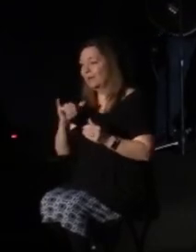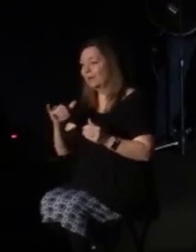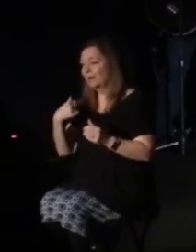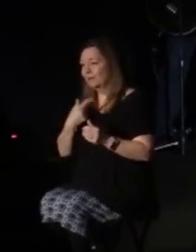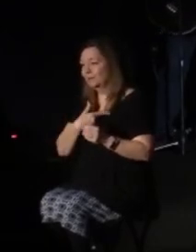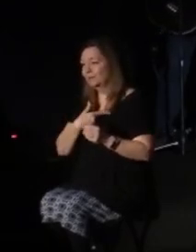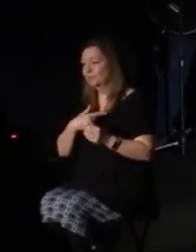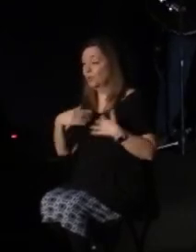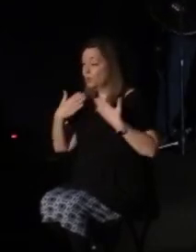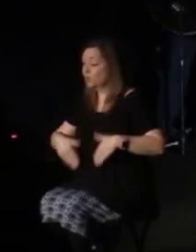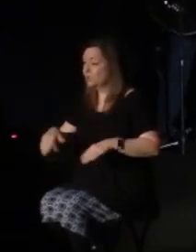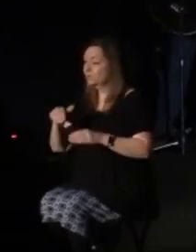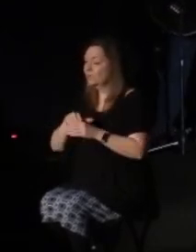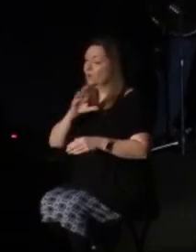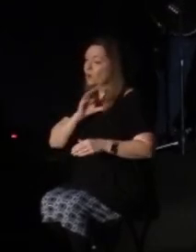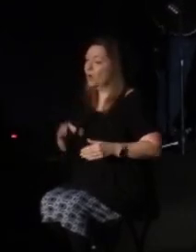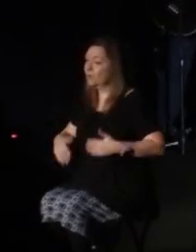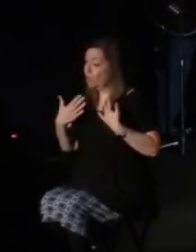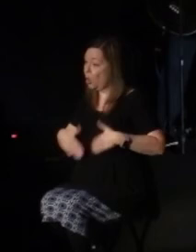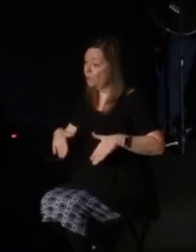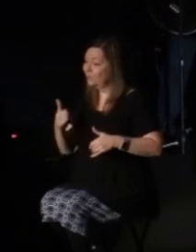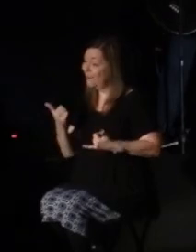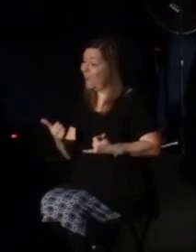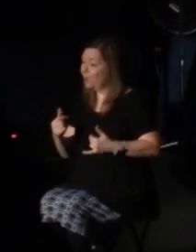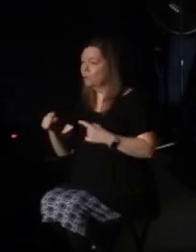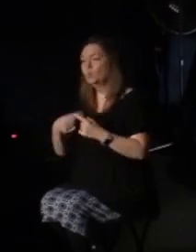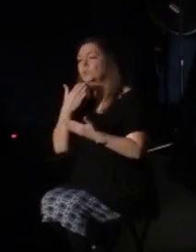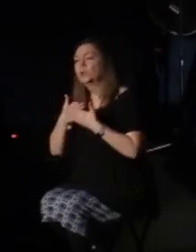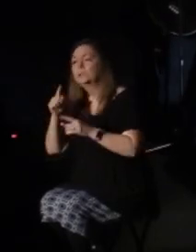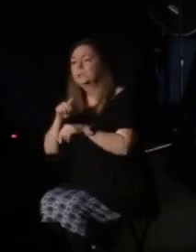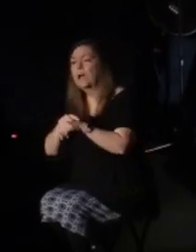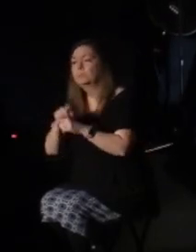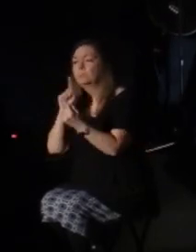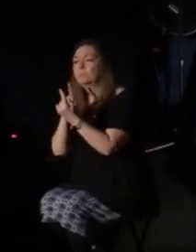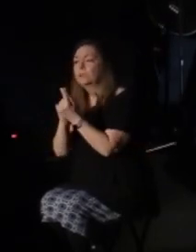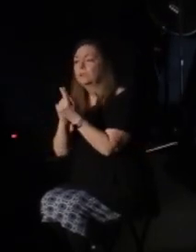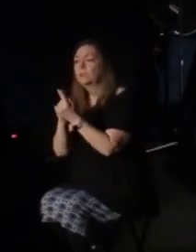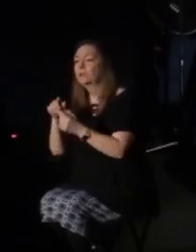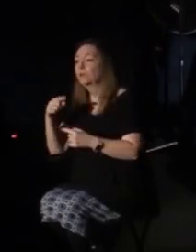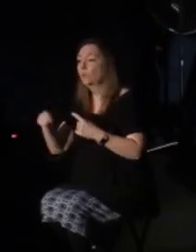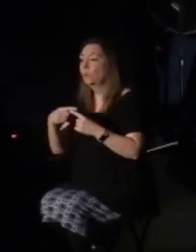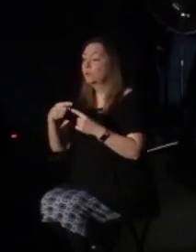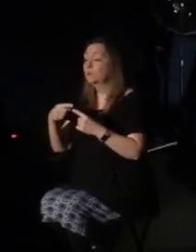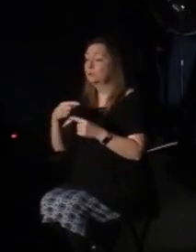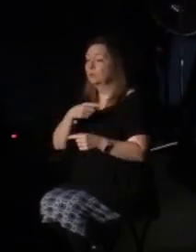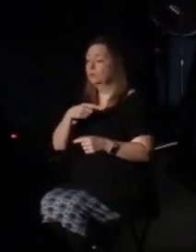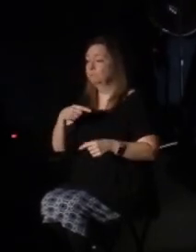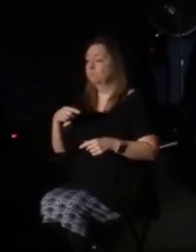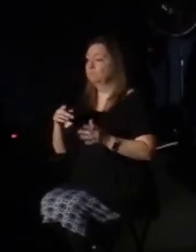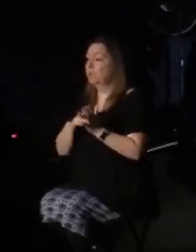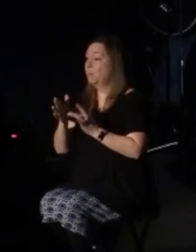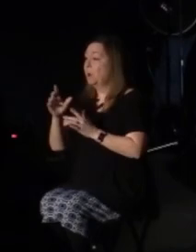robe of Christ now. And we ask the question, well, when would be a good time? When can I meet with you? Well, they asked Paul the same question. You know what he